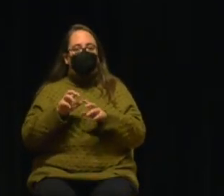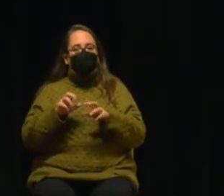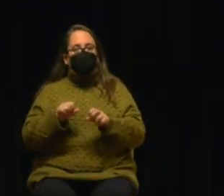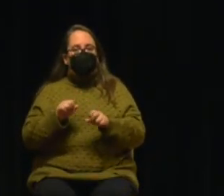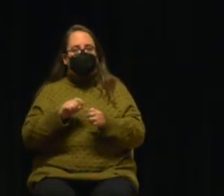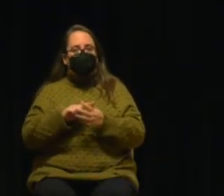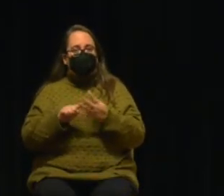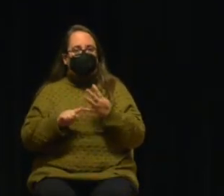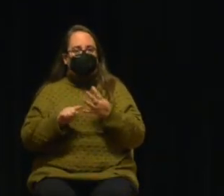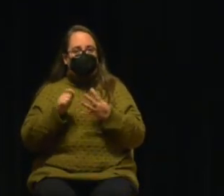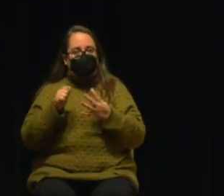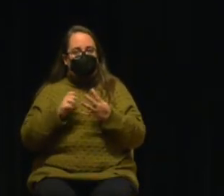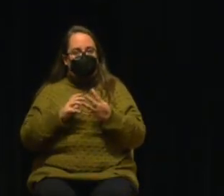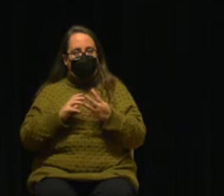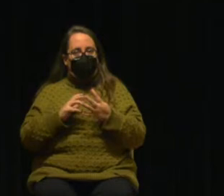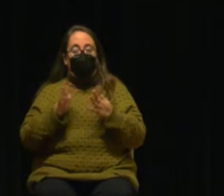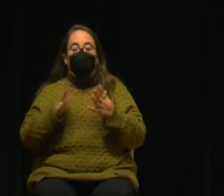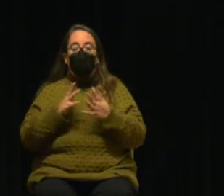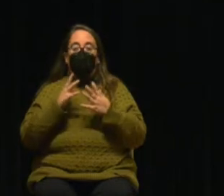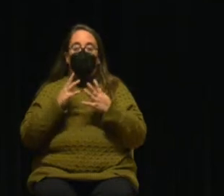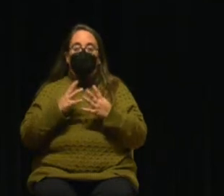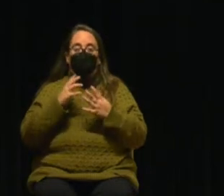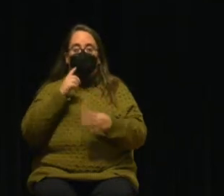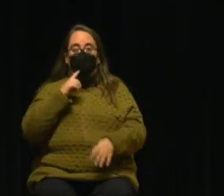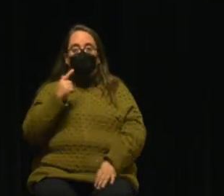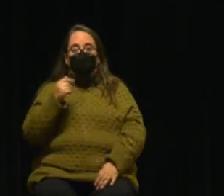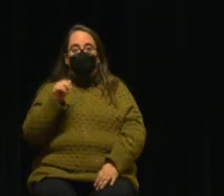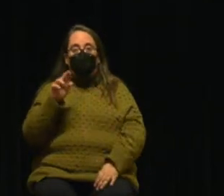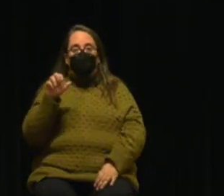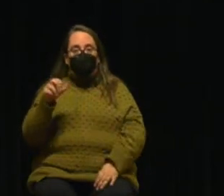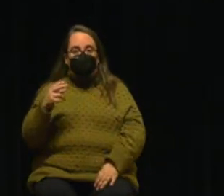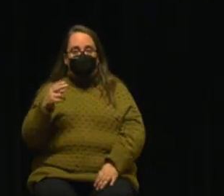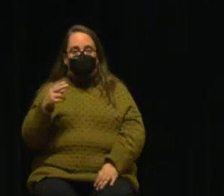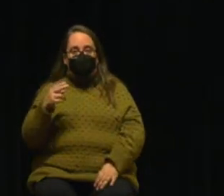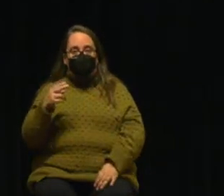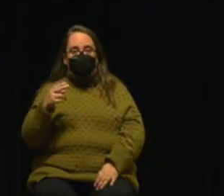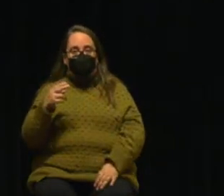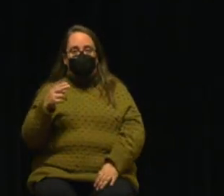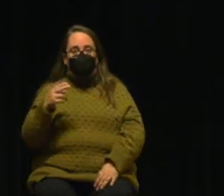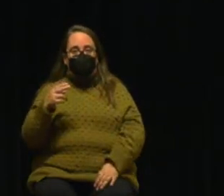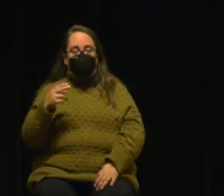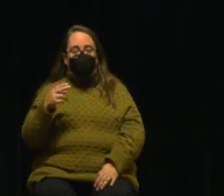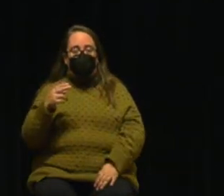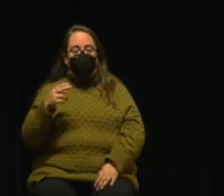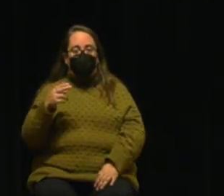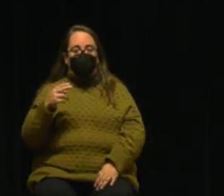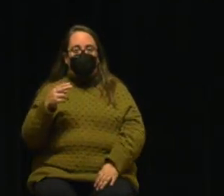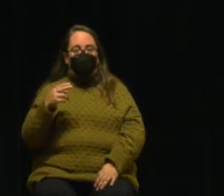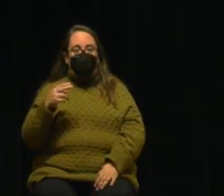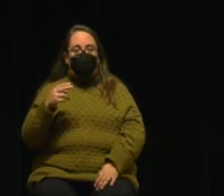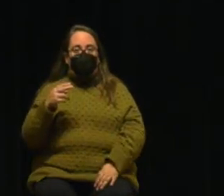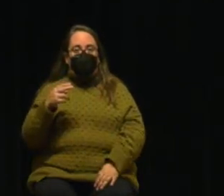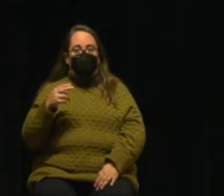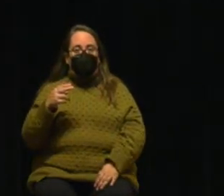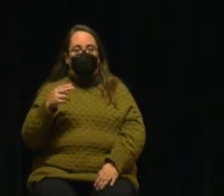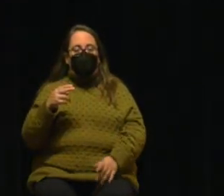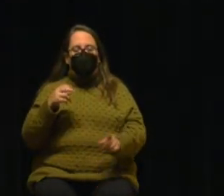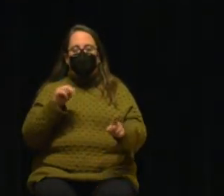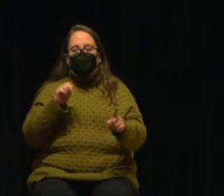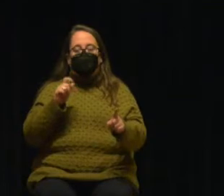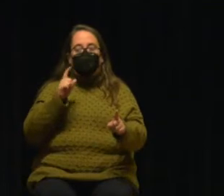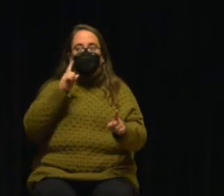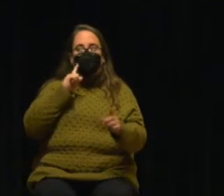men. Unfortunately for Gorsuch, Still gets wise to his plans. He